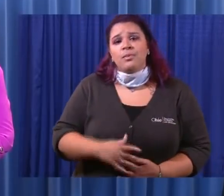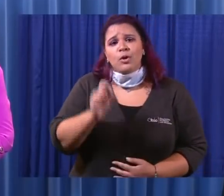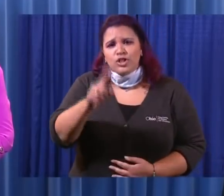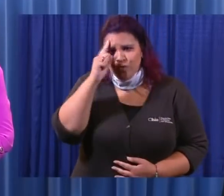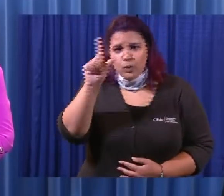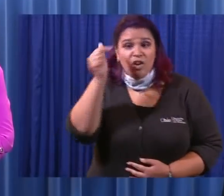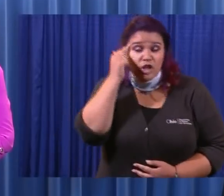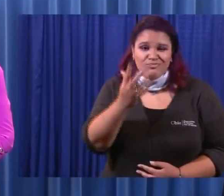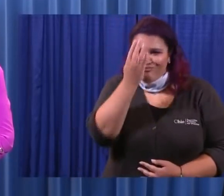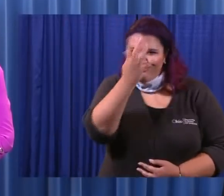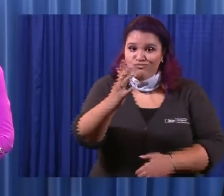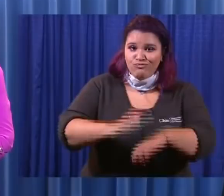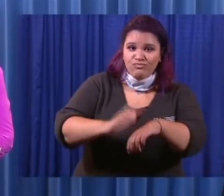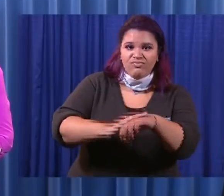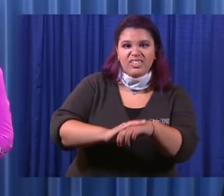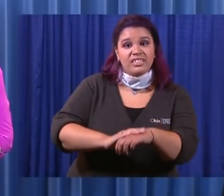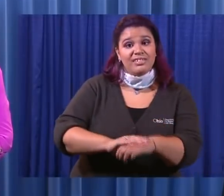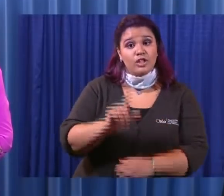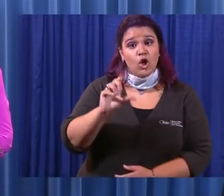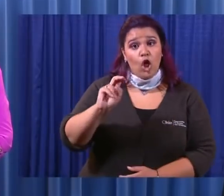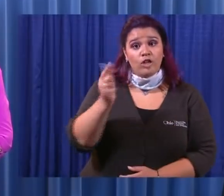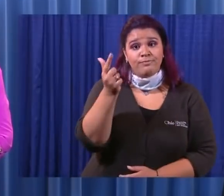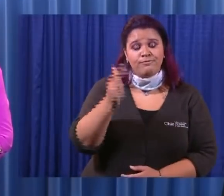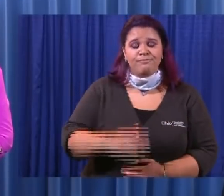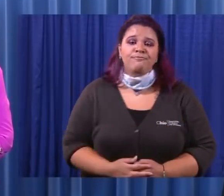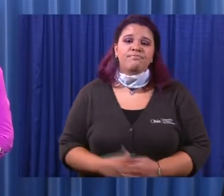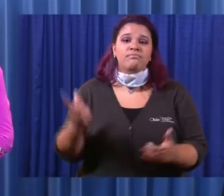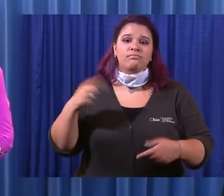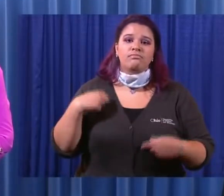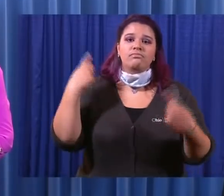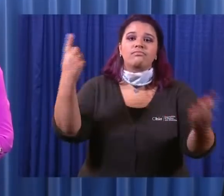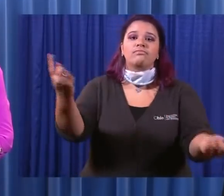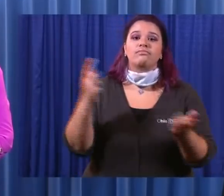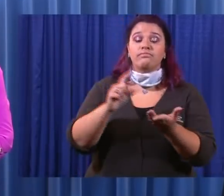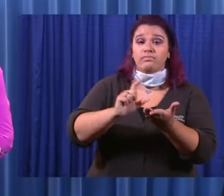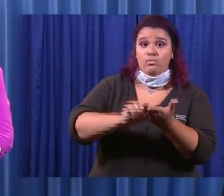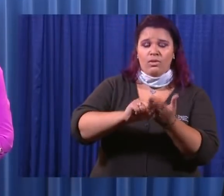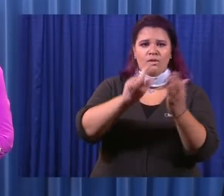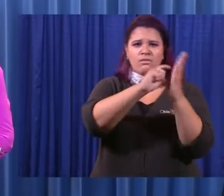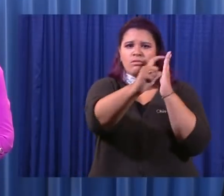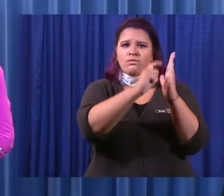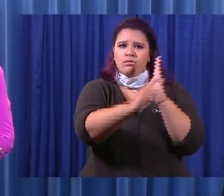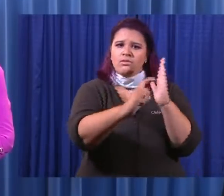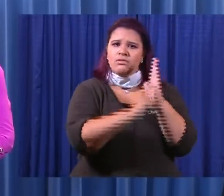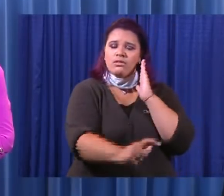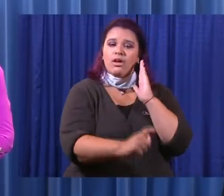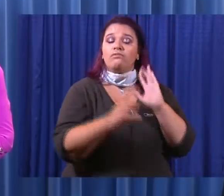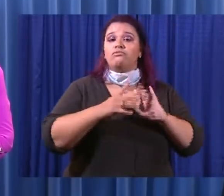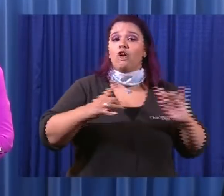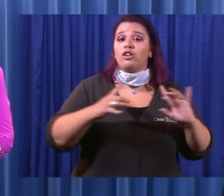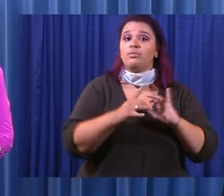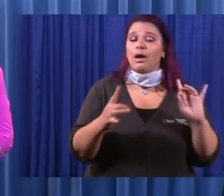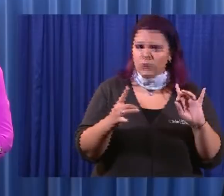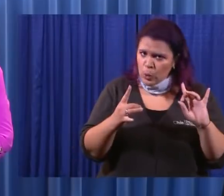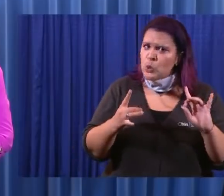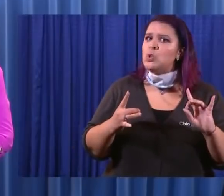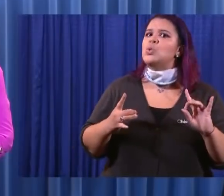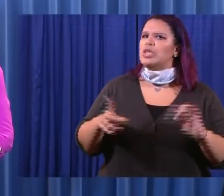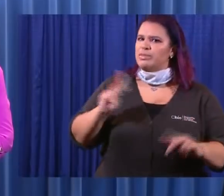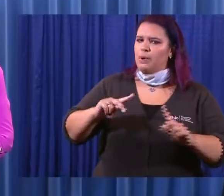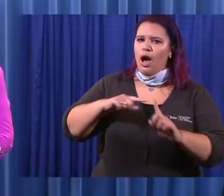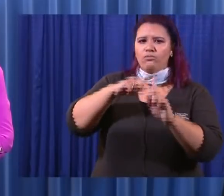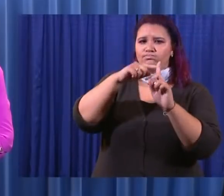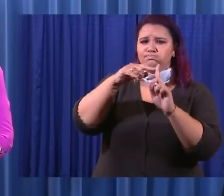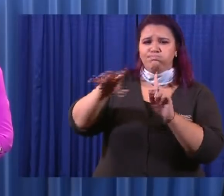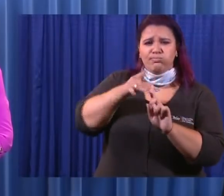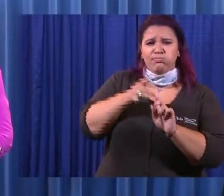long. I'm going to try to get through it quickly. Headlines over the past couple days have reported high numbers of positive cases. After digging into the